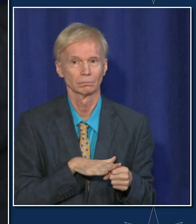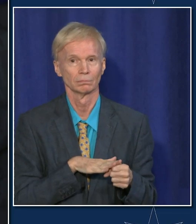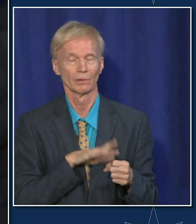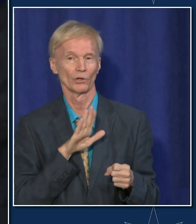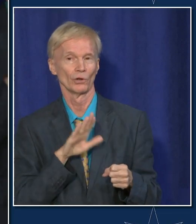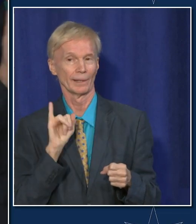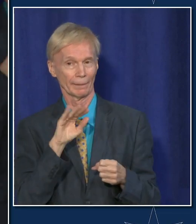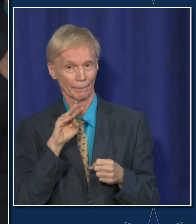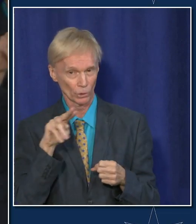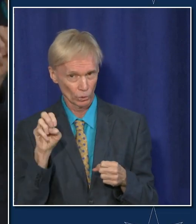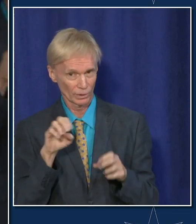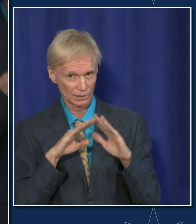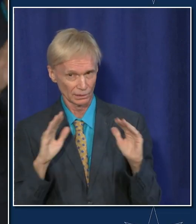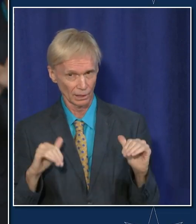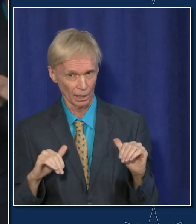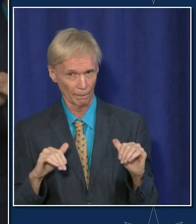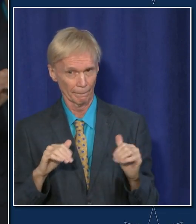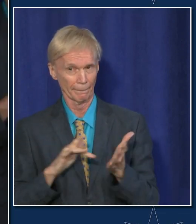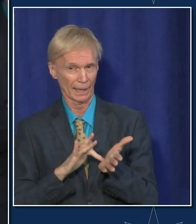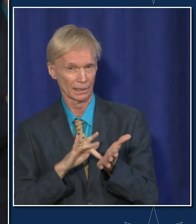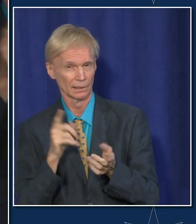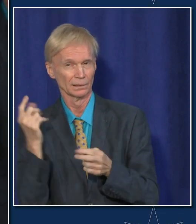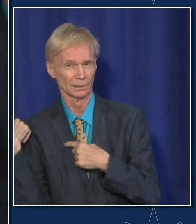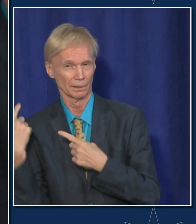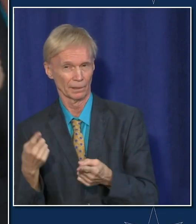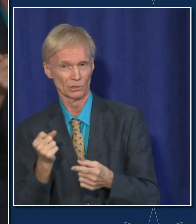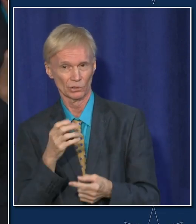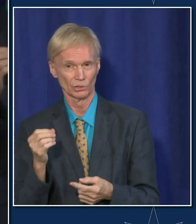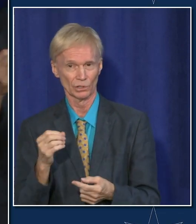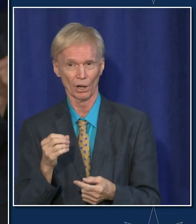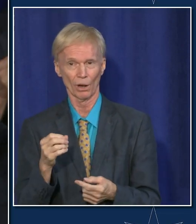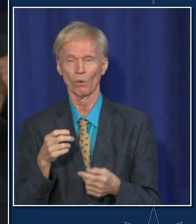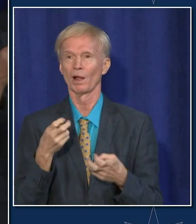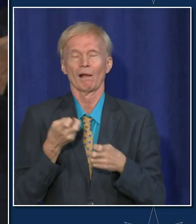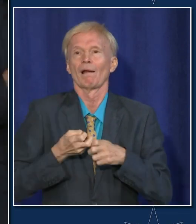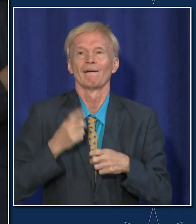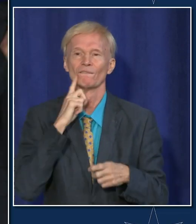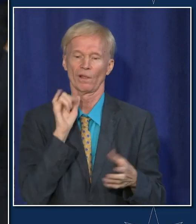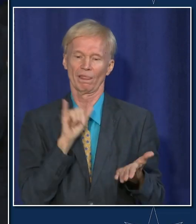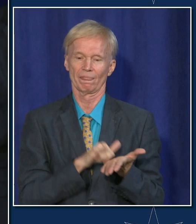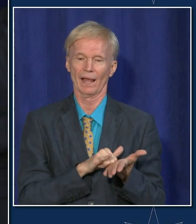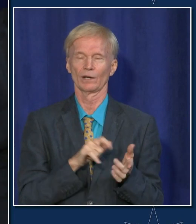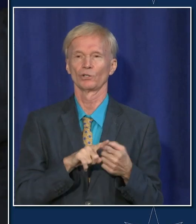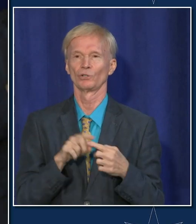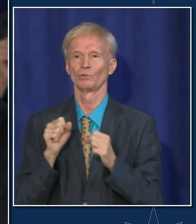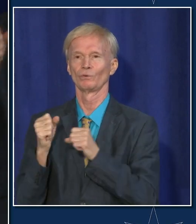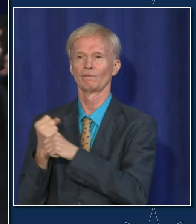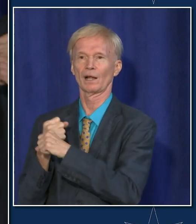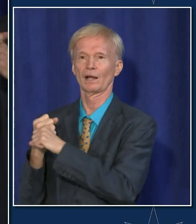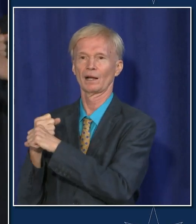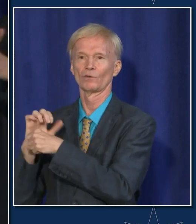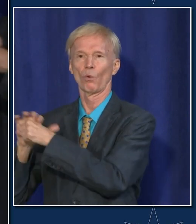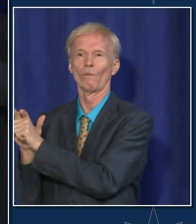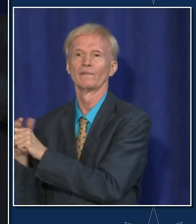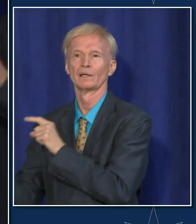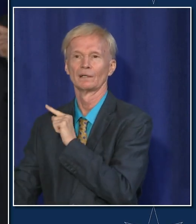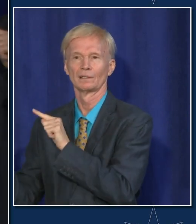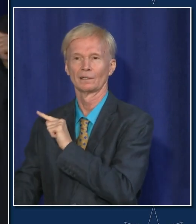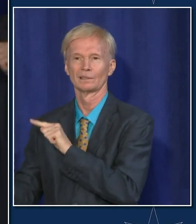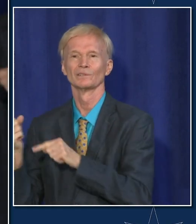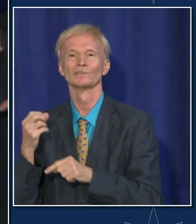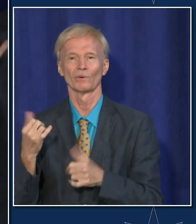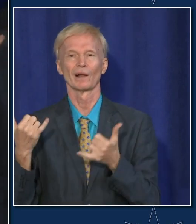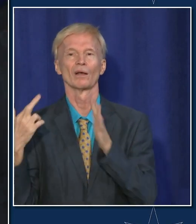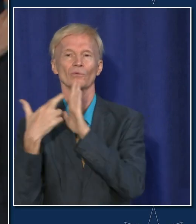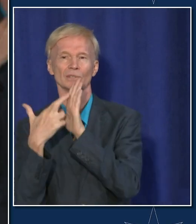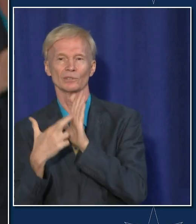we don't see the immune system, in some cases, learn the lesson as well about how to fight off COVID. And so there were some studies